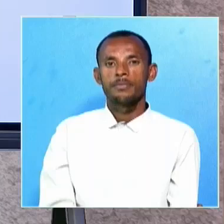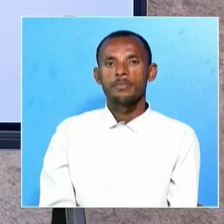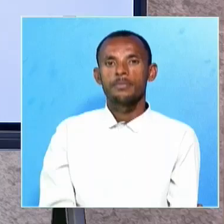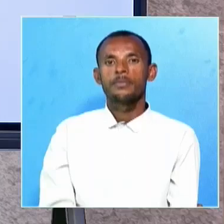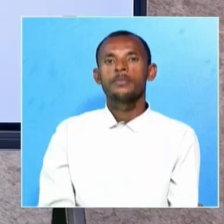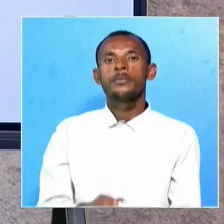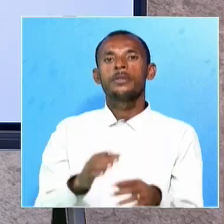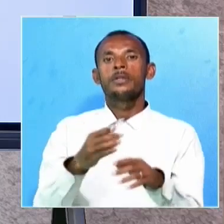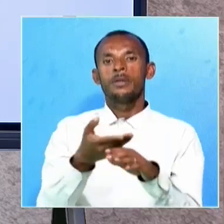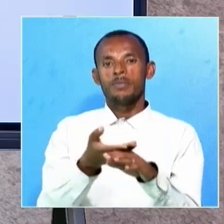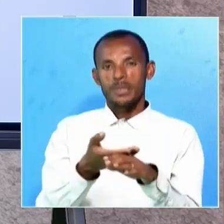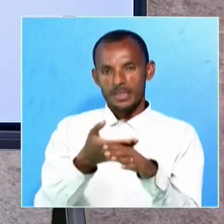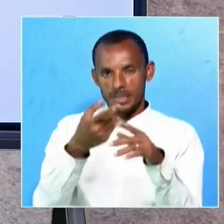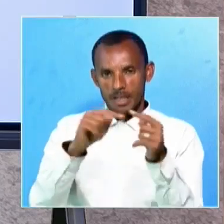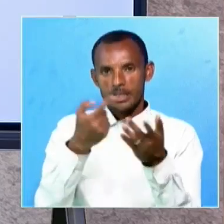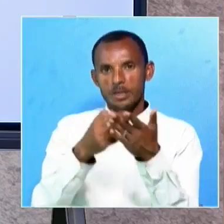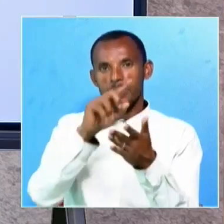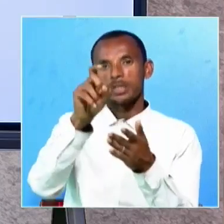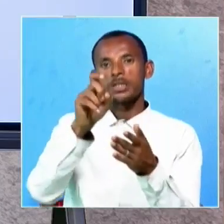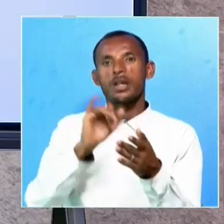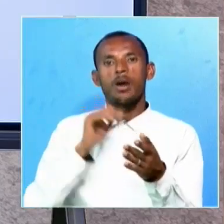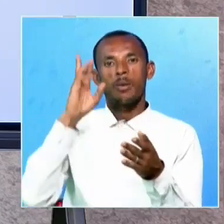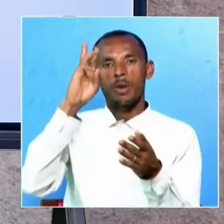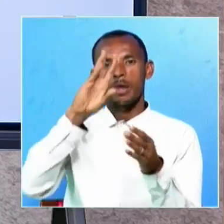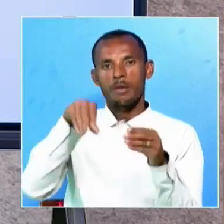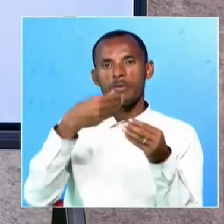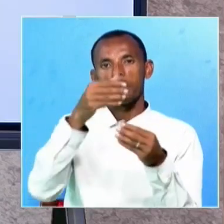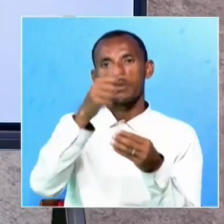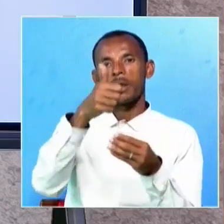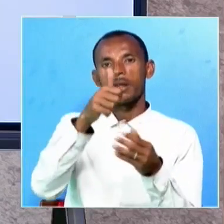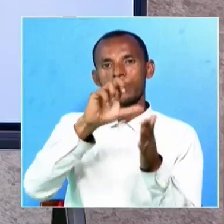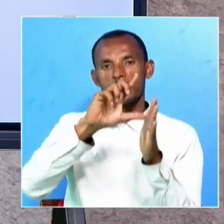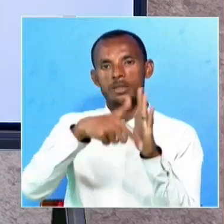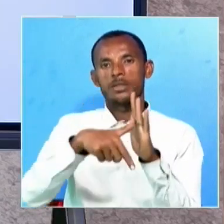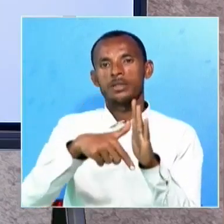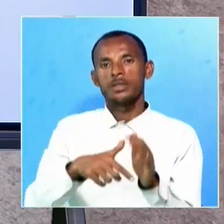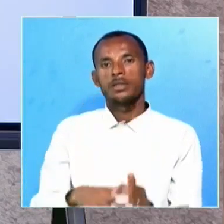Please try this question. I'll give you 10 seconds.